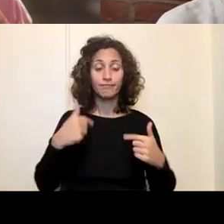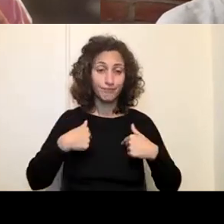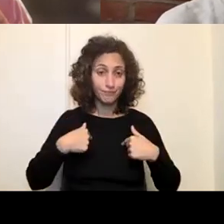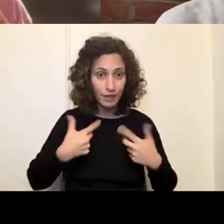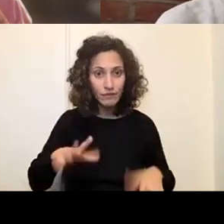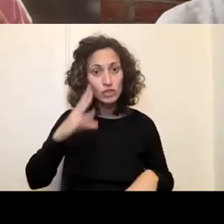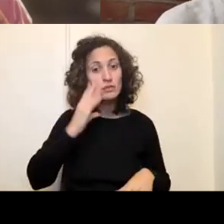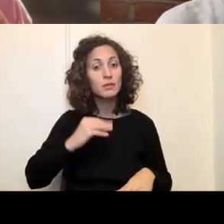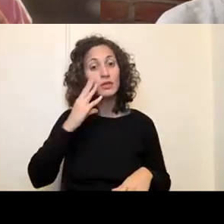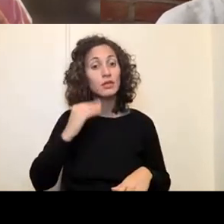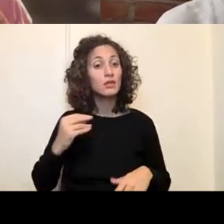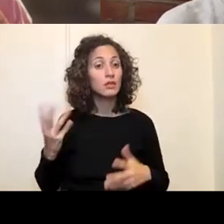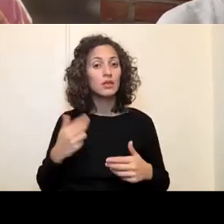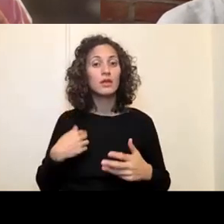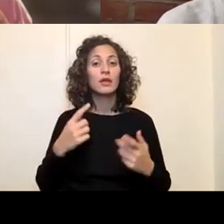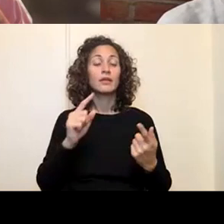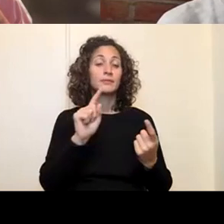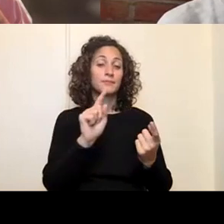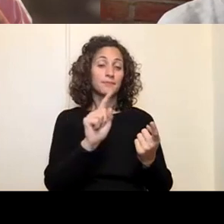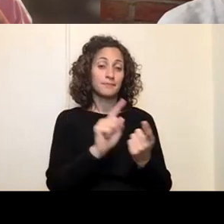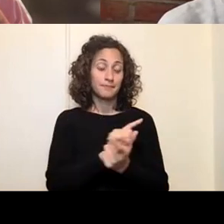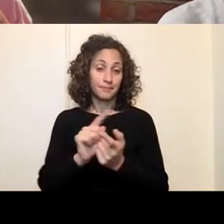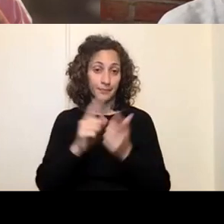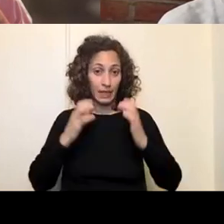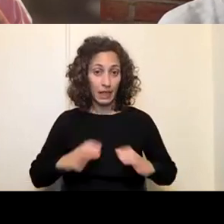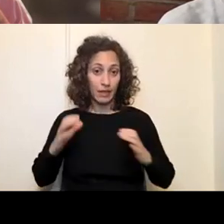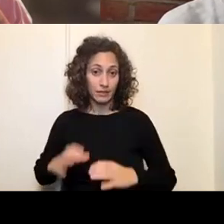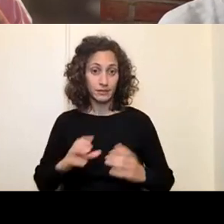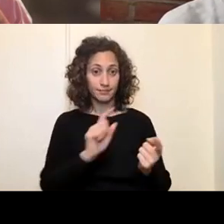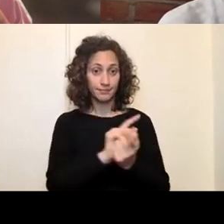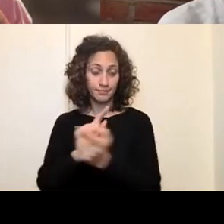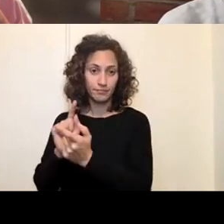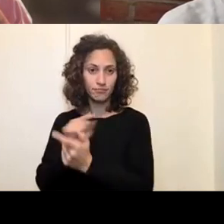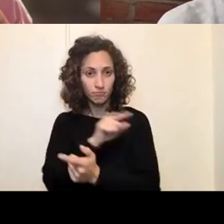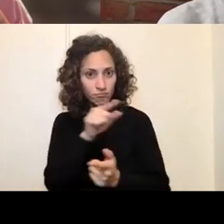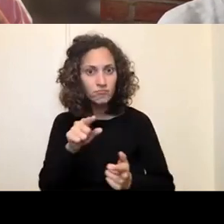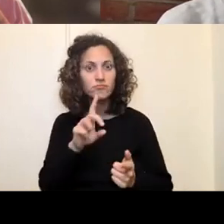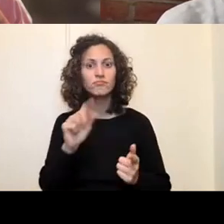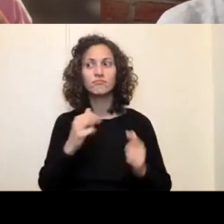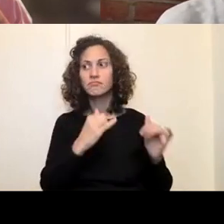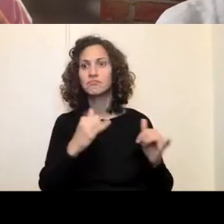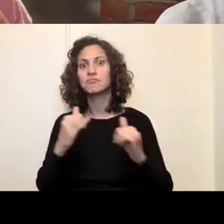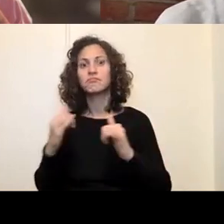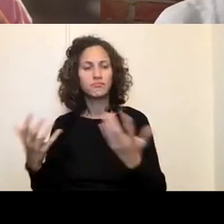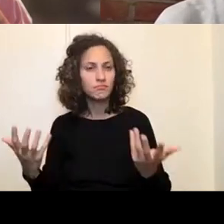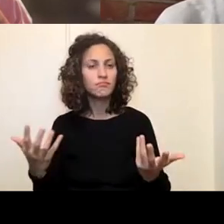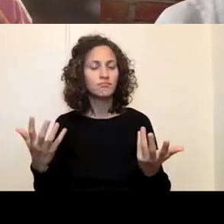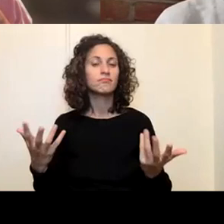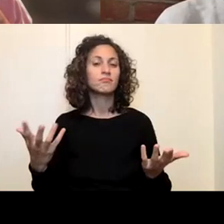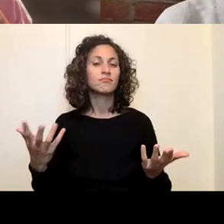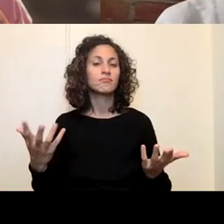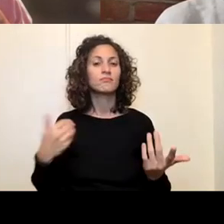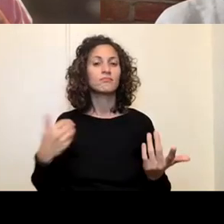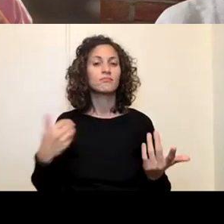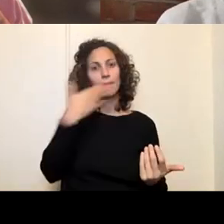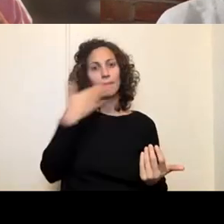of meeting clients who share some of my disabilities. And so then we have a better understanding